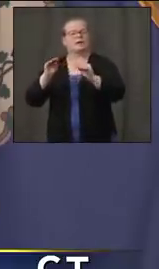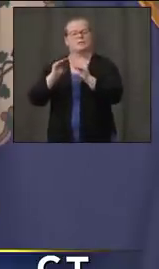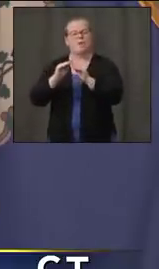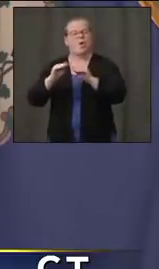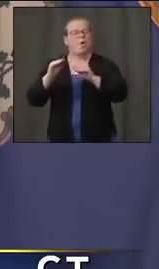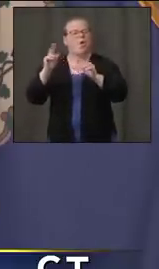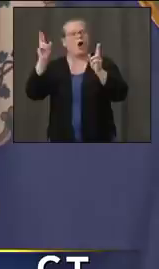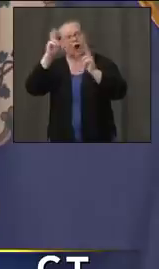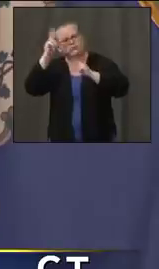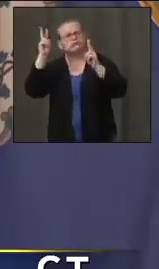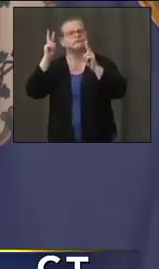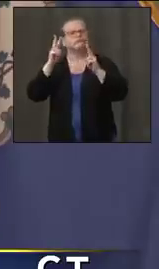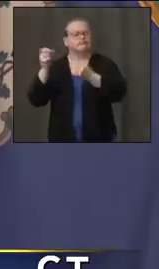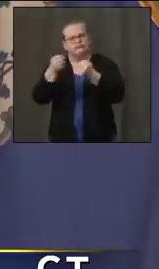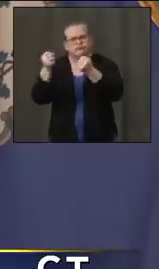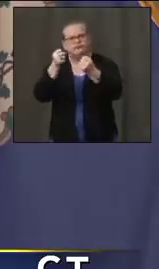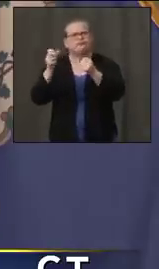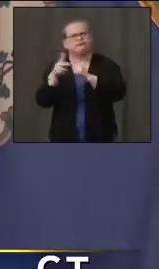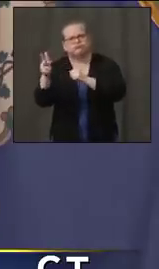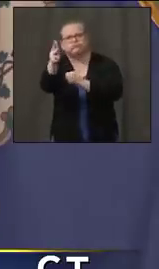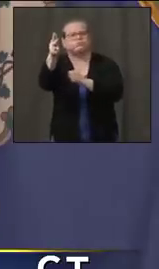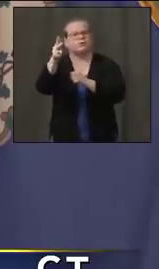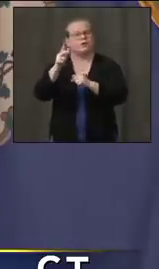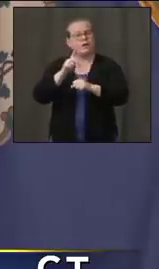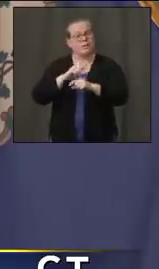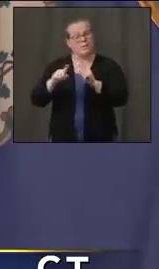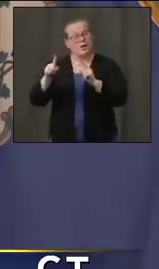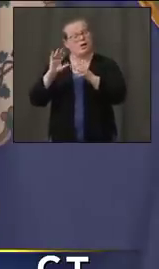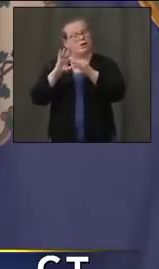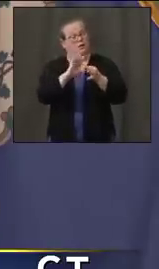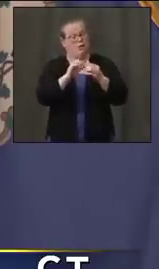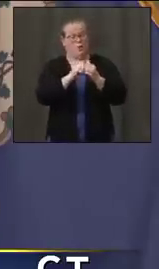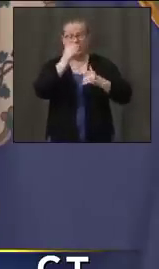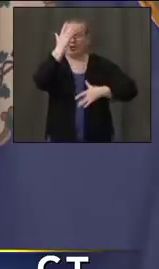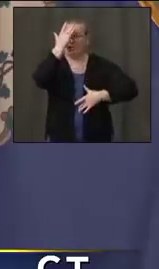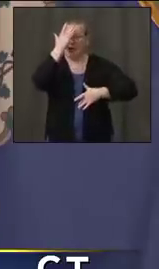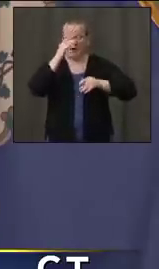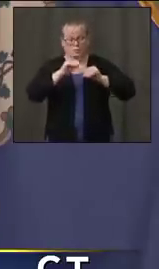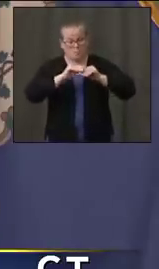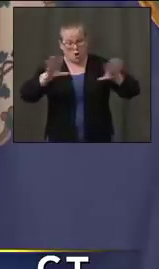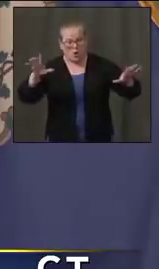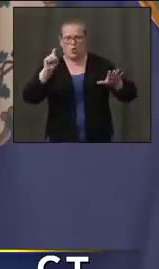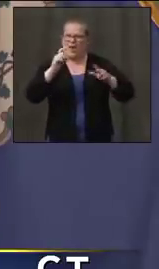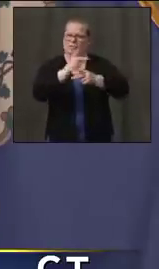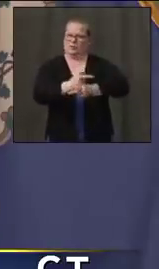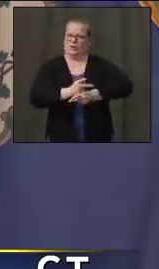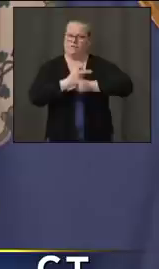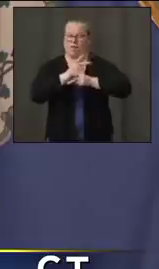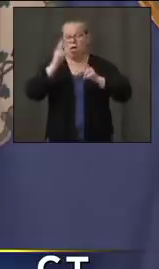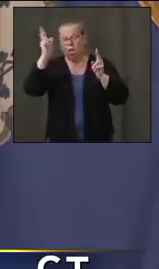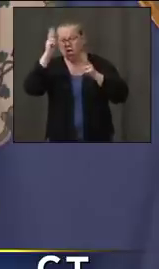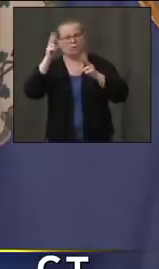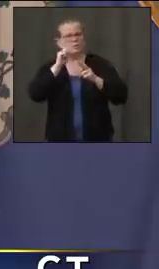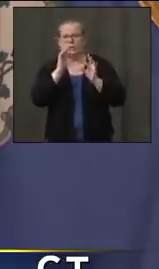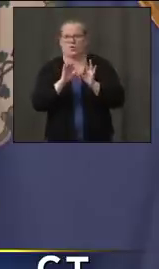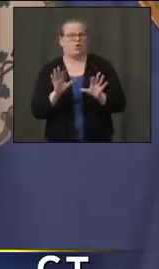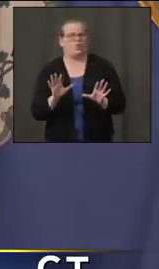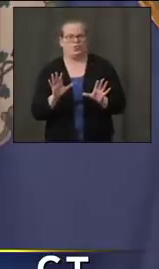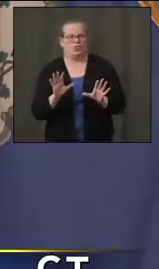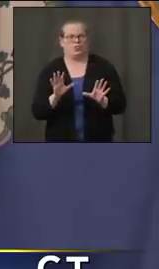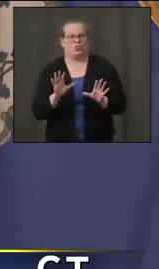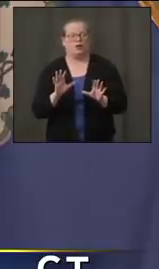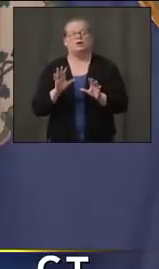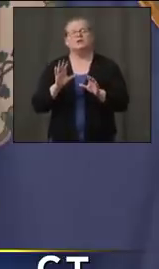reckless when it comes to the virus. You know, that said, we're trying to come up with a prudent way to reopen and